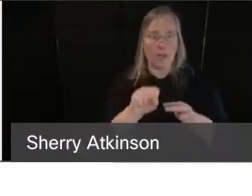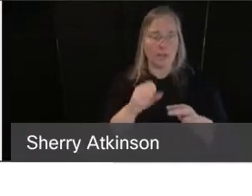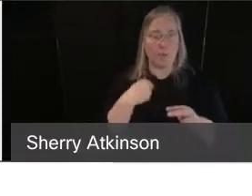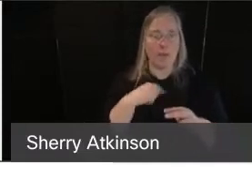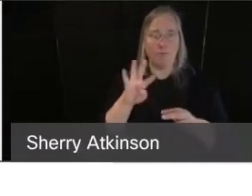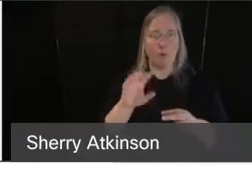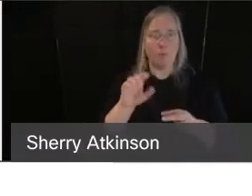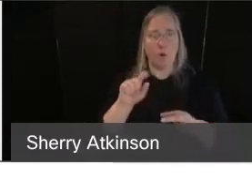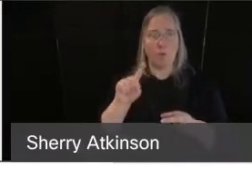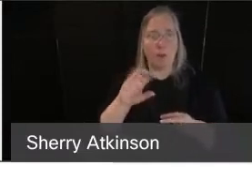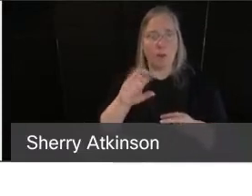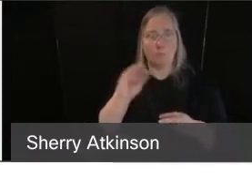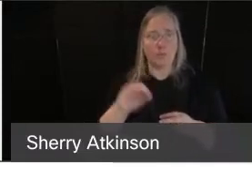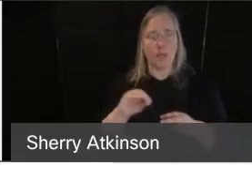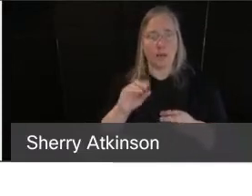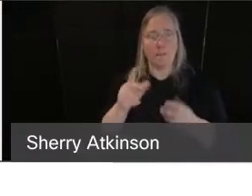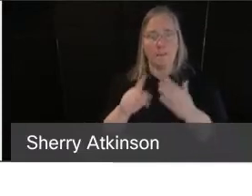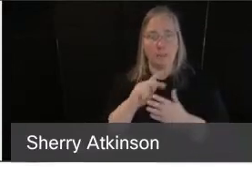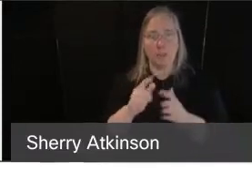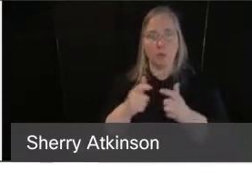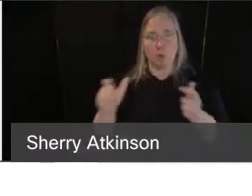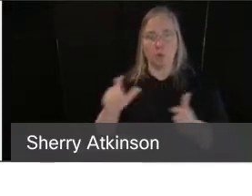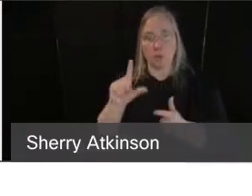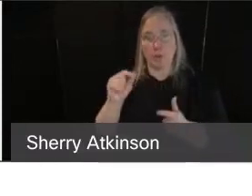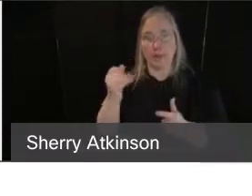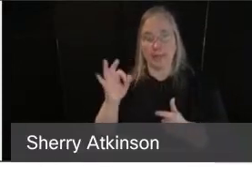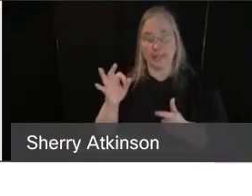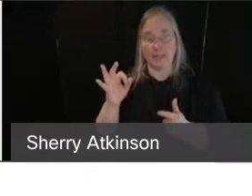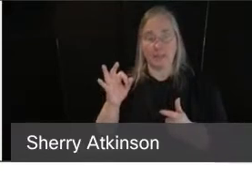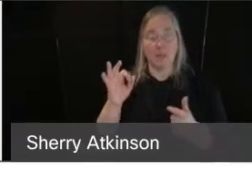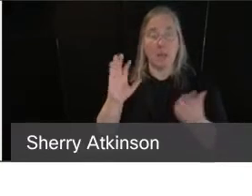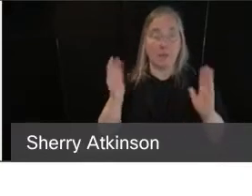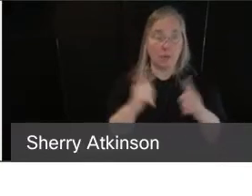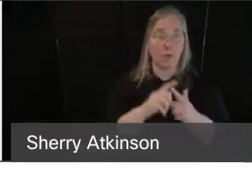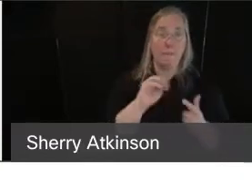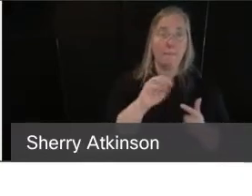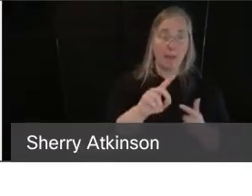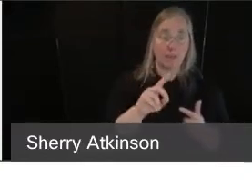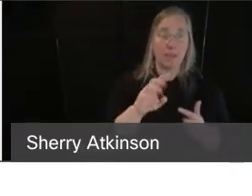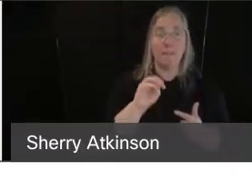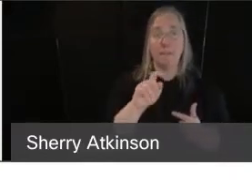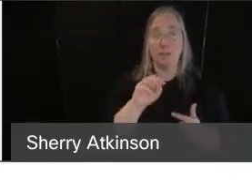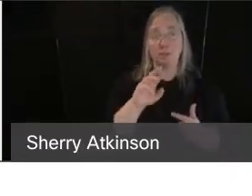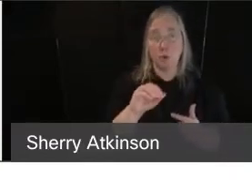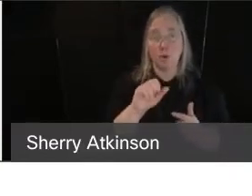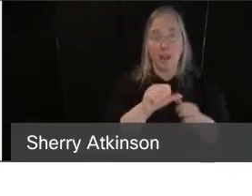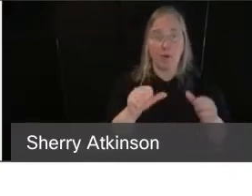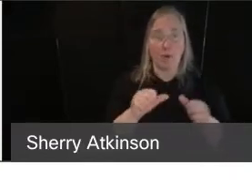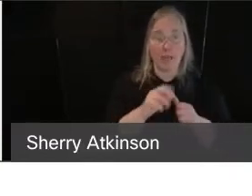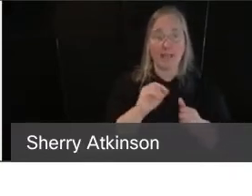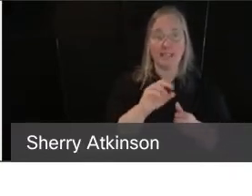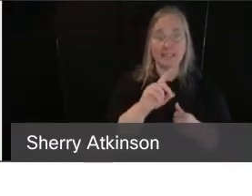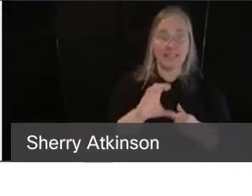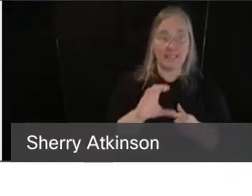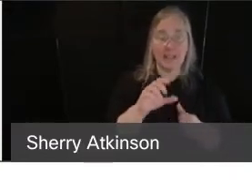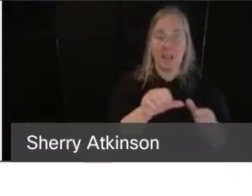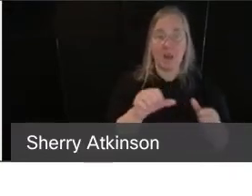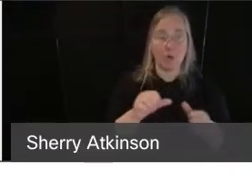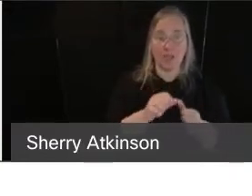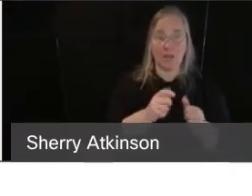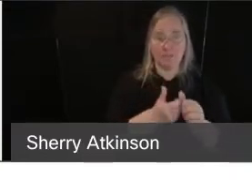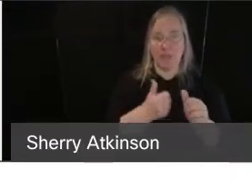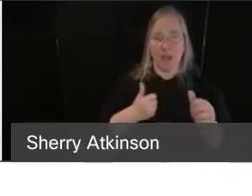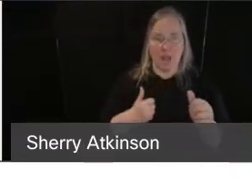in 2019, whereas, both Maryland, the metro area, and the DC area all lagged the nation in terms